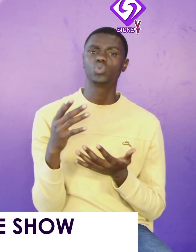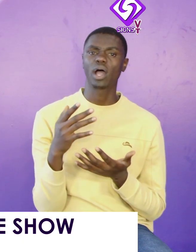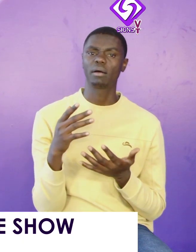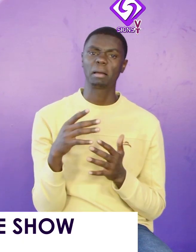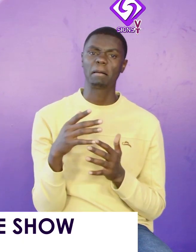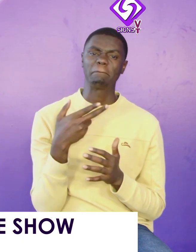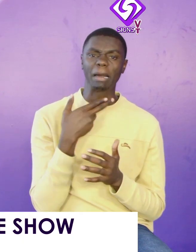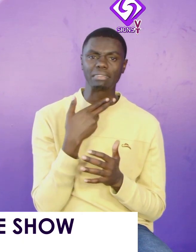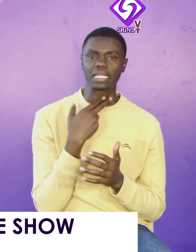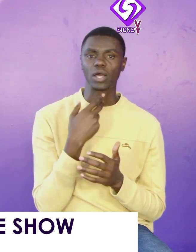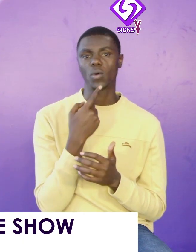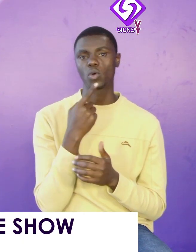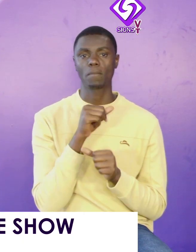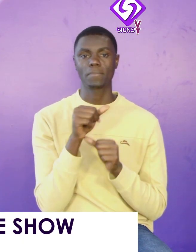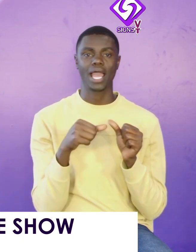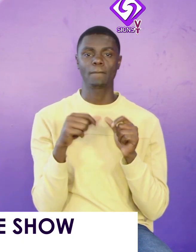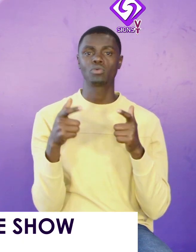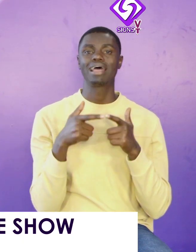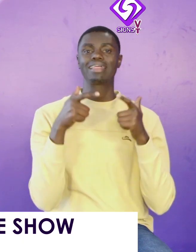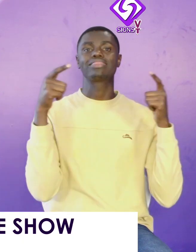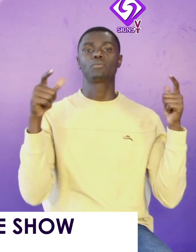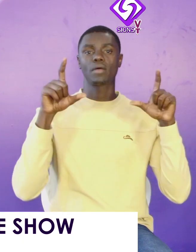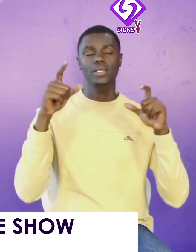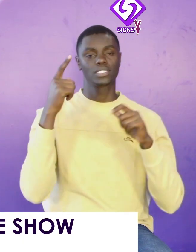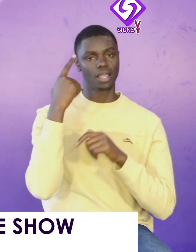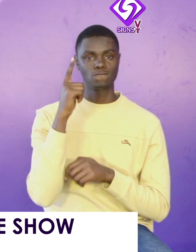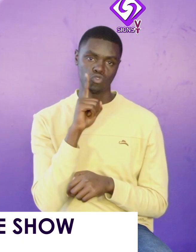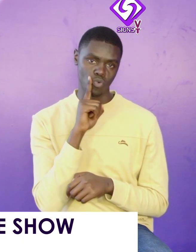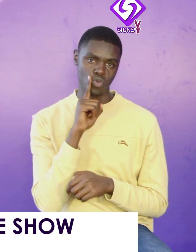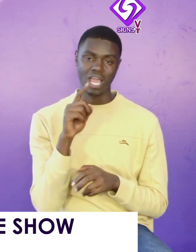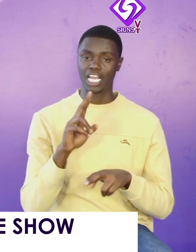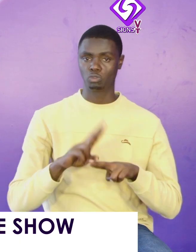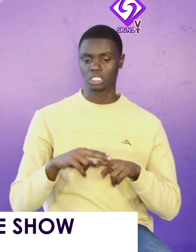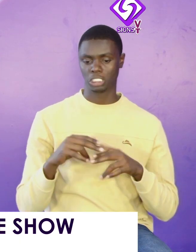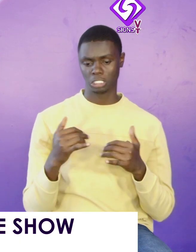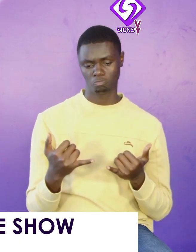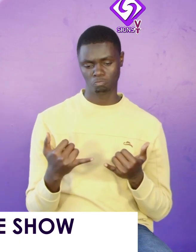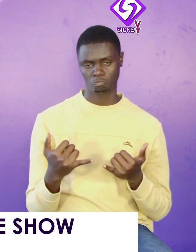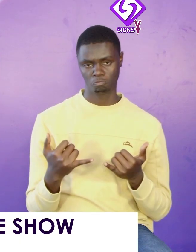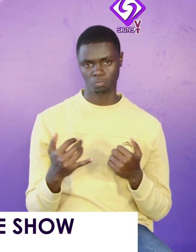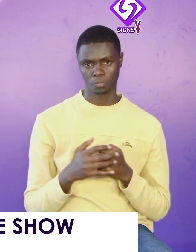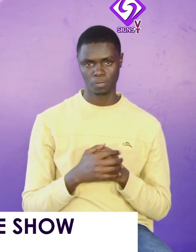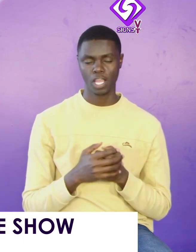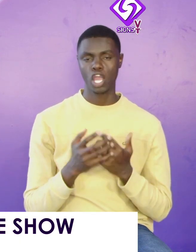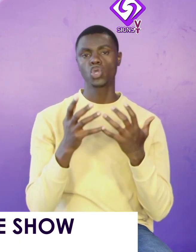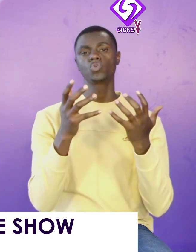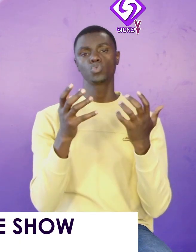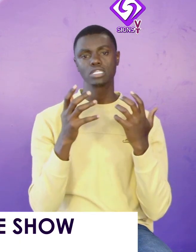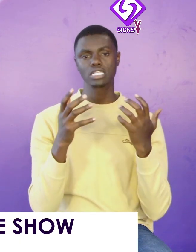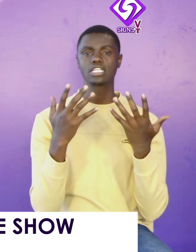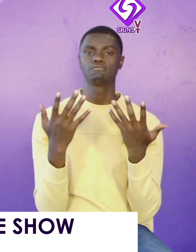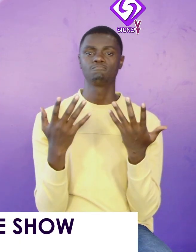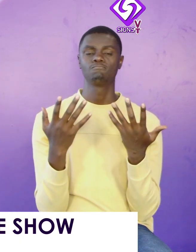prophet, they tell you about the broader picture for tomorrow. So as you're sitting right now down, you need to break